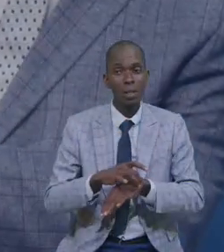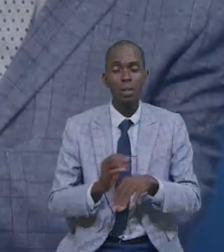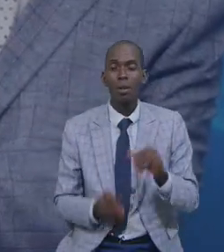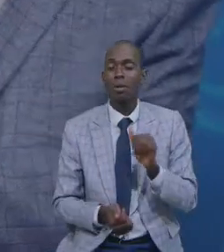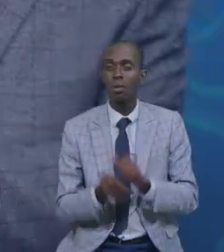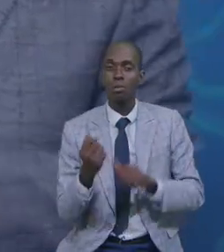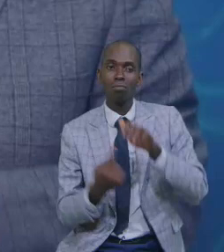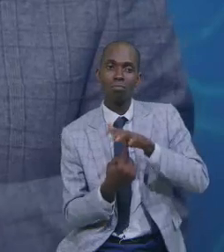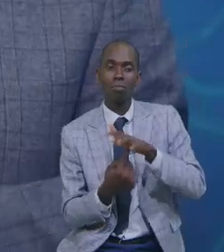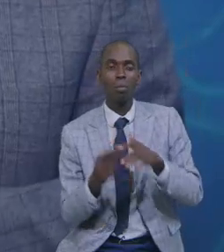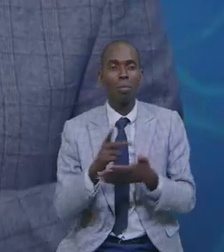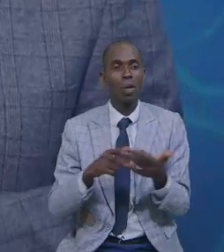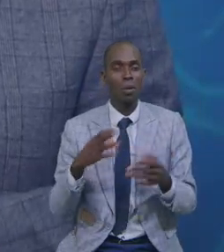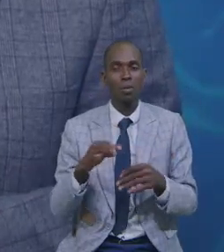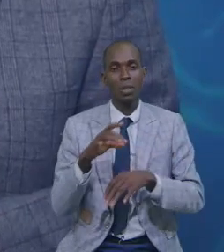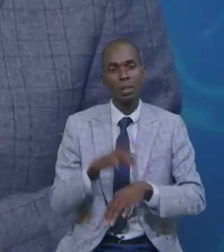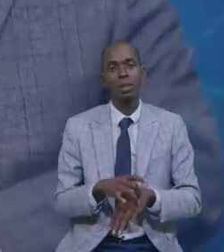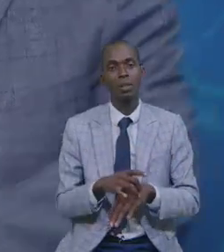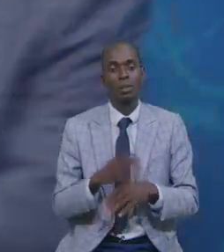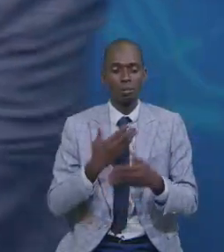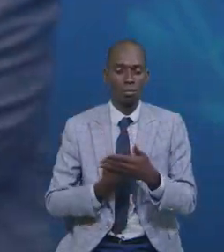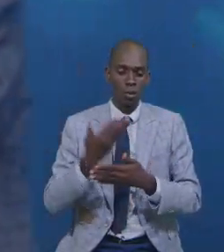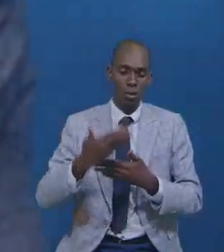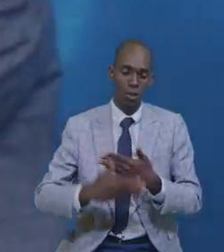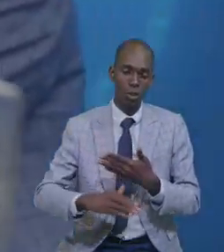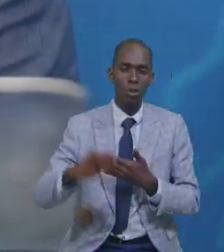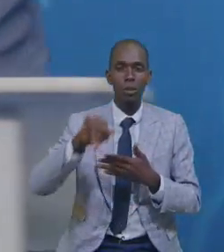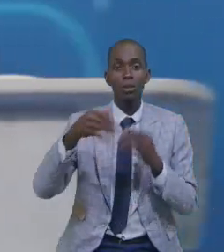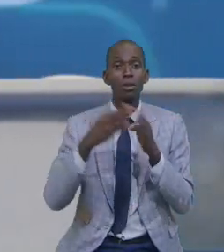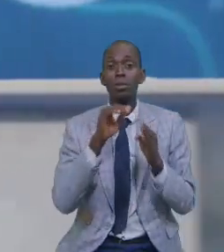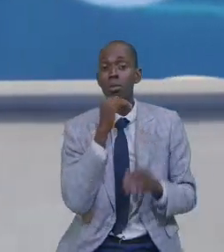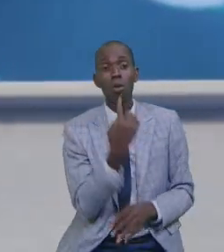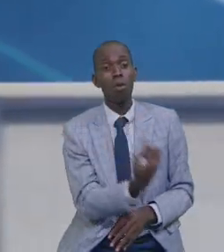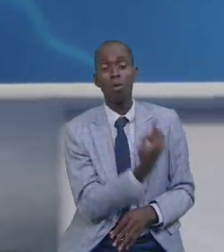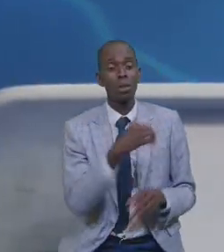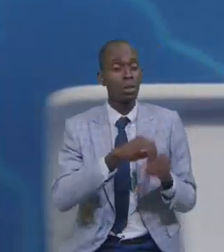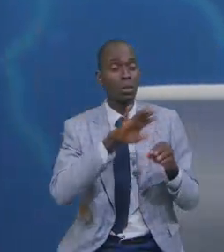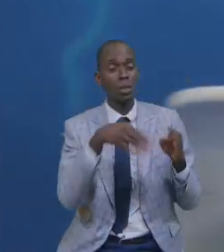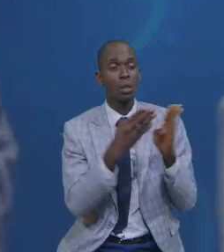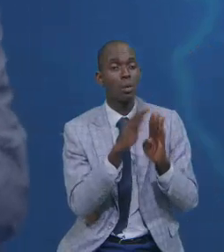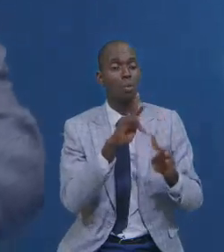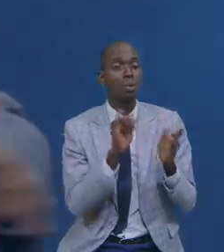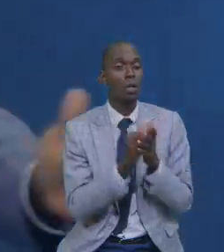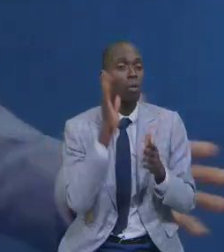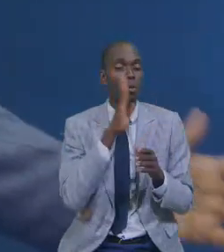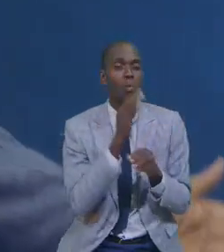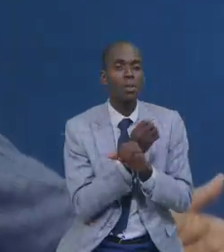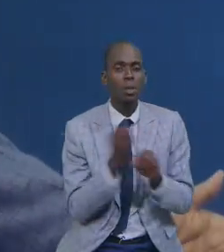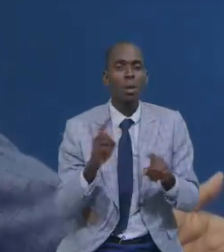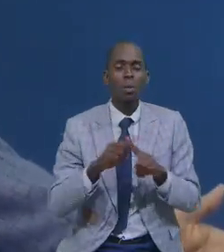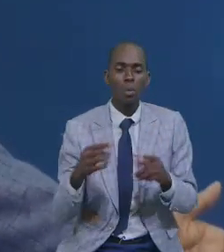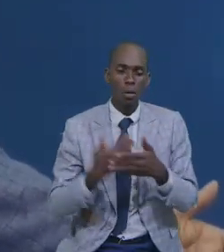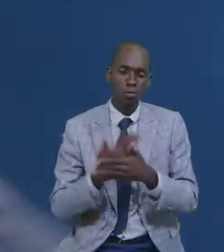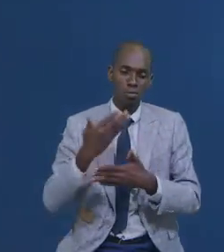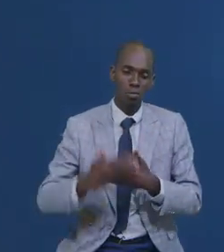of the earth beyond Jerusalem. It's not only Jerusalem people alone that will be saved, and beyond the land